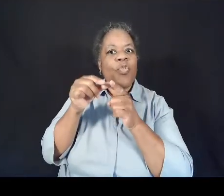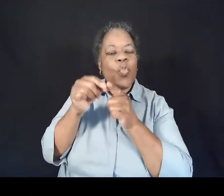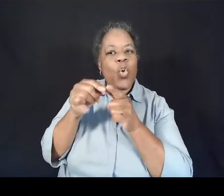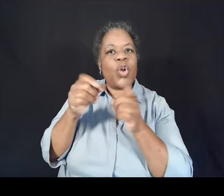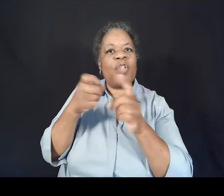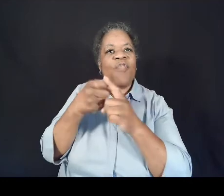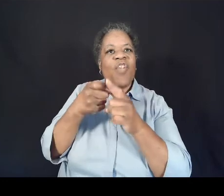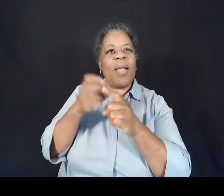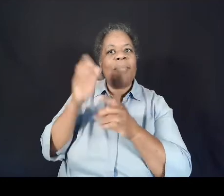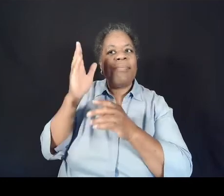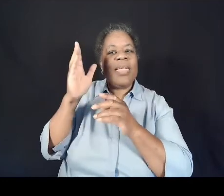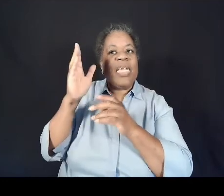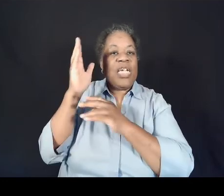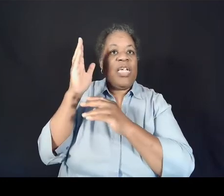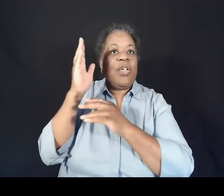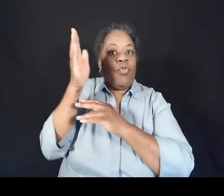Mount.